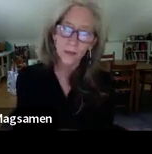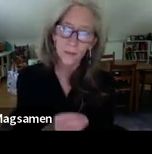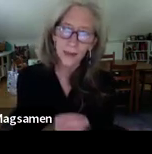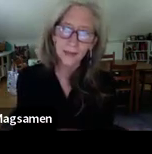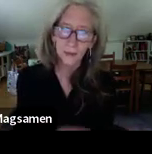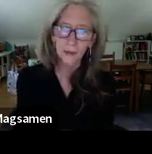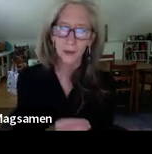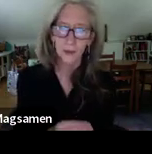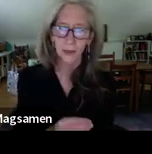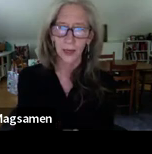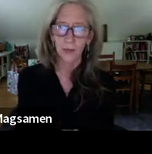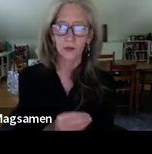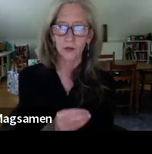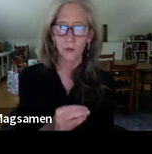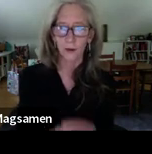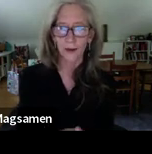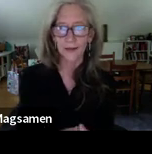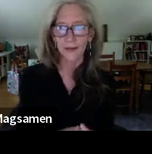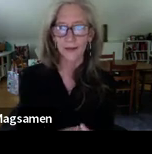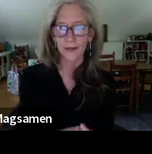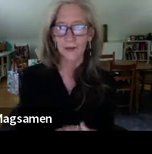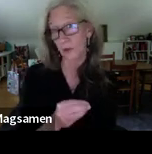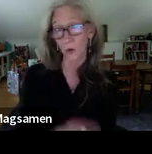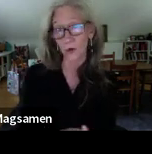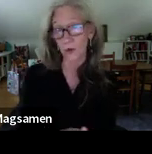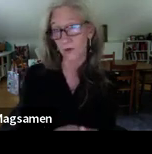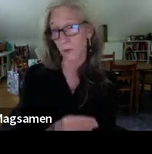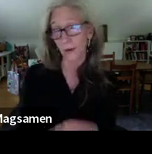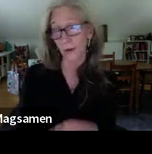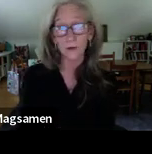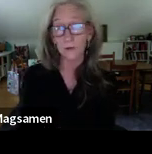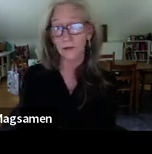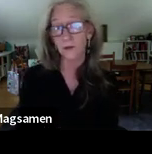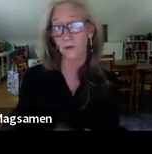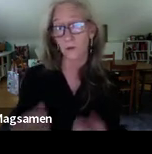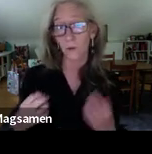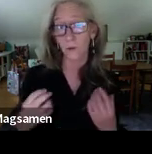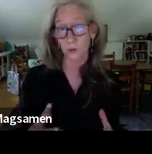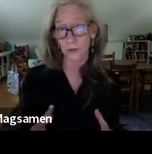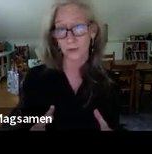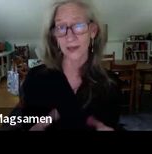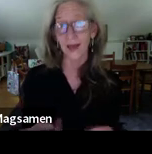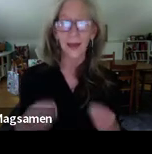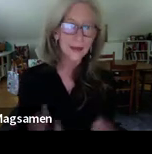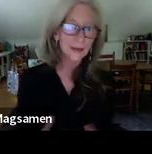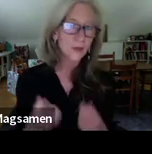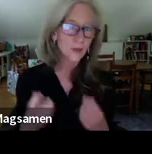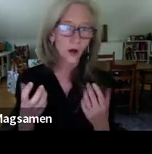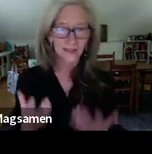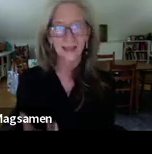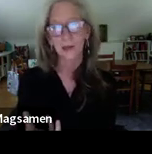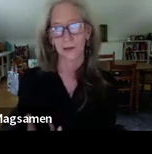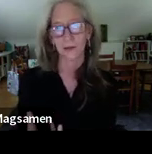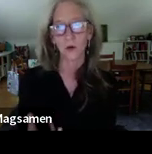bodies. But we have this amazing ability to be able to process what's either important to us for practical reasons or emotional